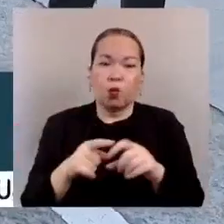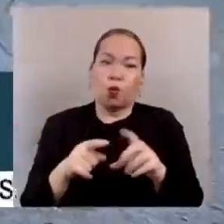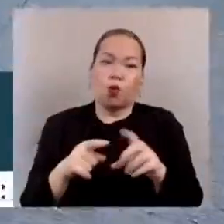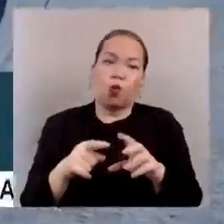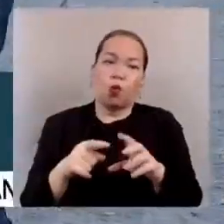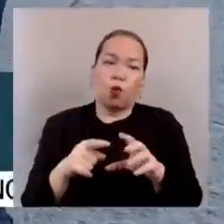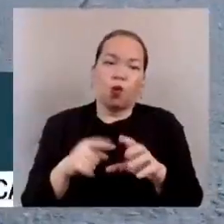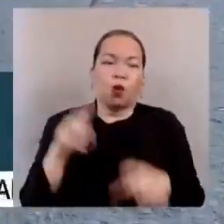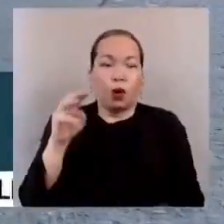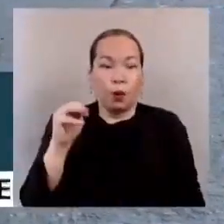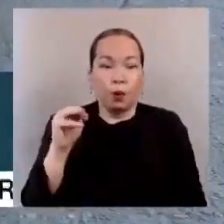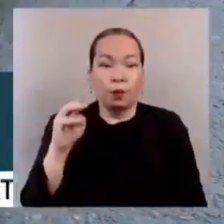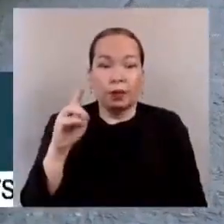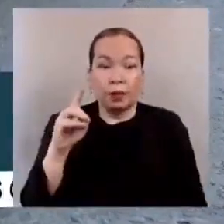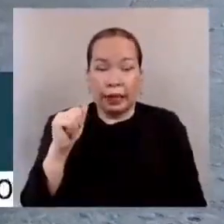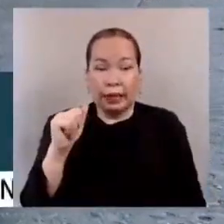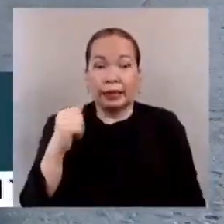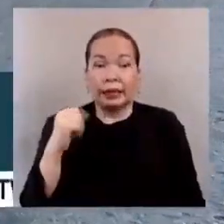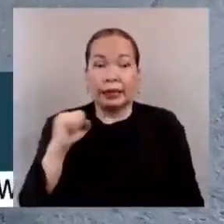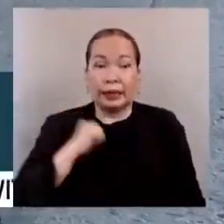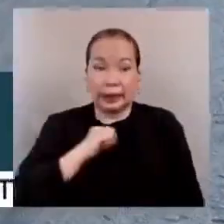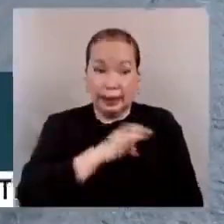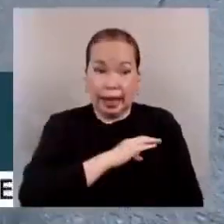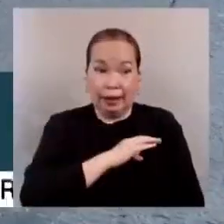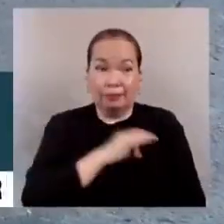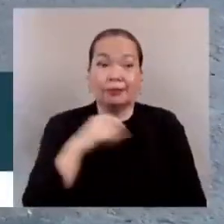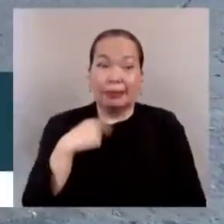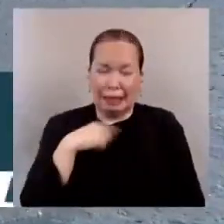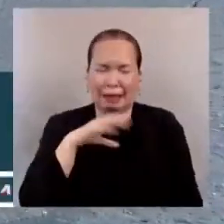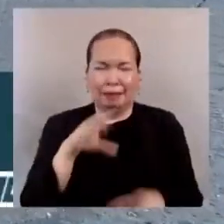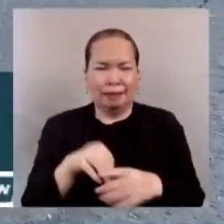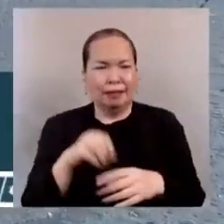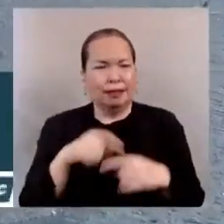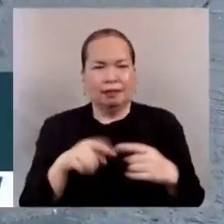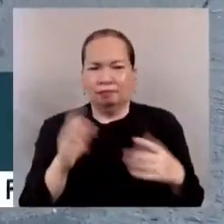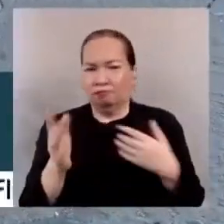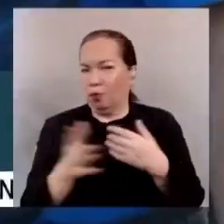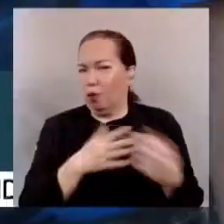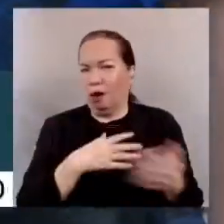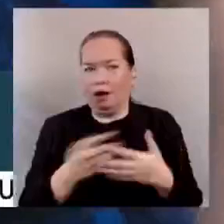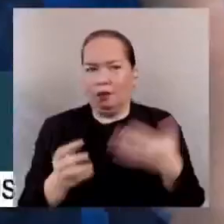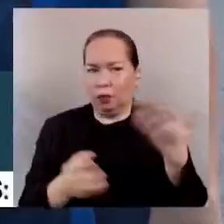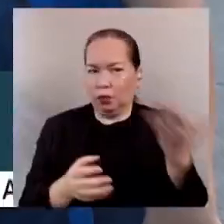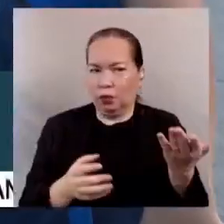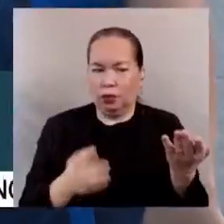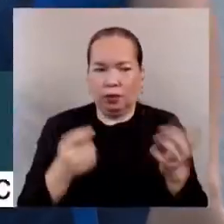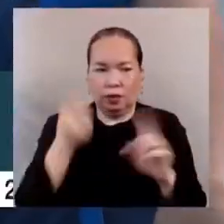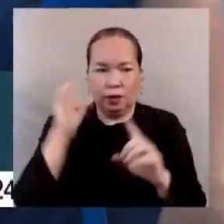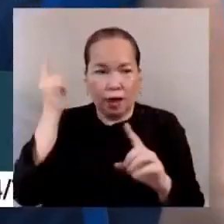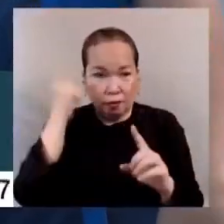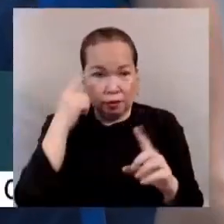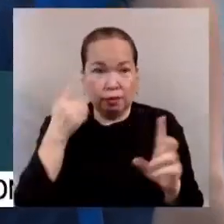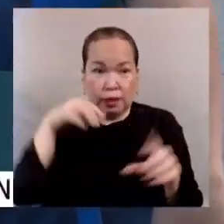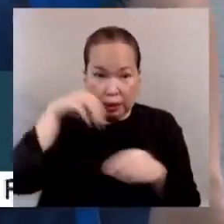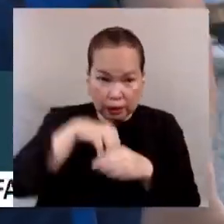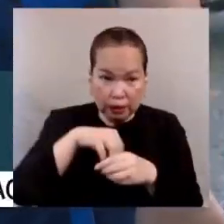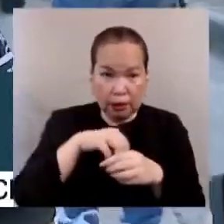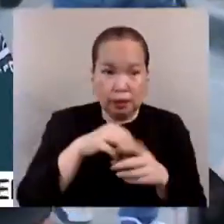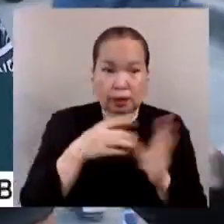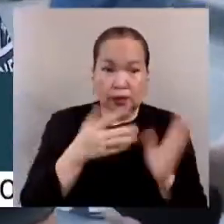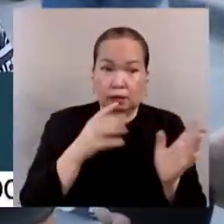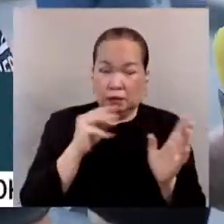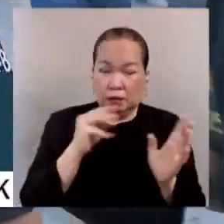MMDA personnel. MMDA Chairman Artes said they will not tolerate violators, especially those under their